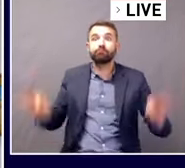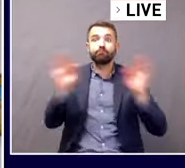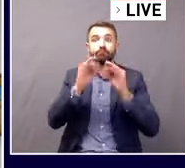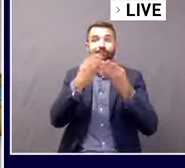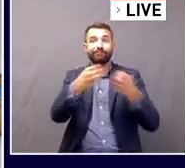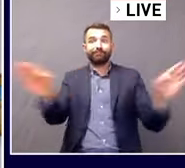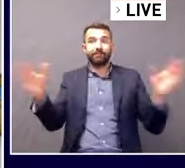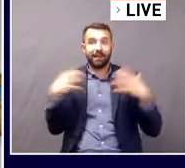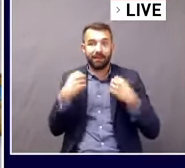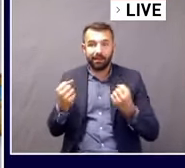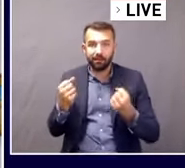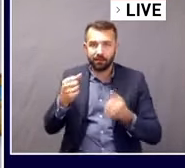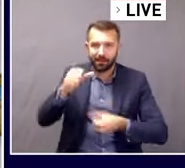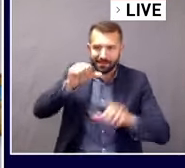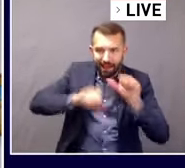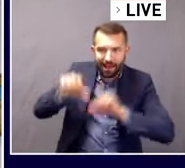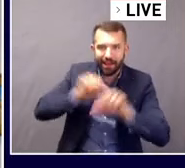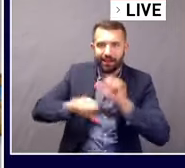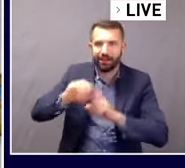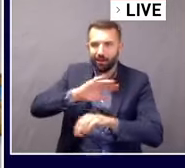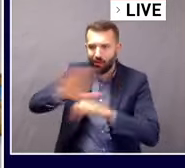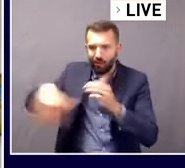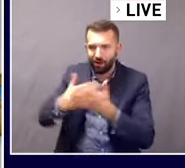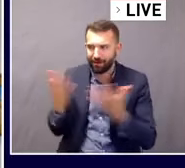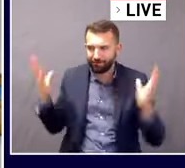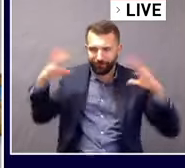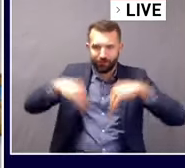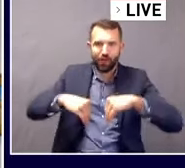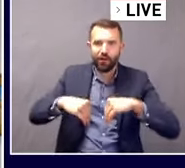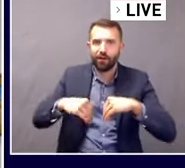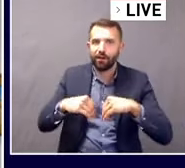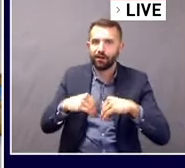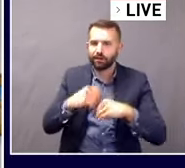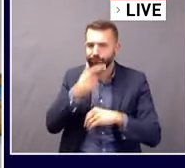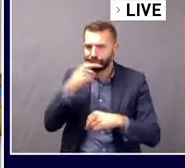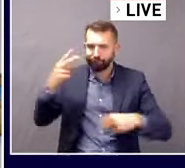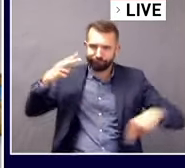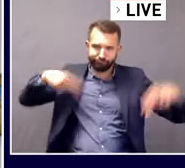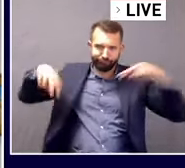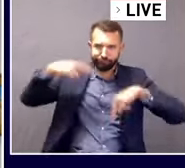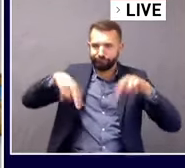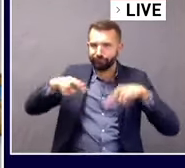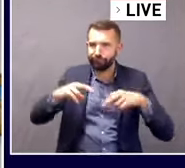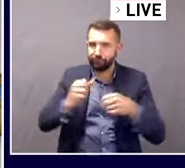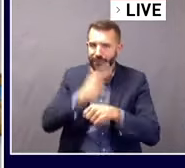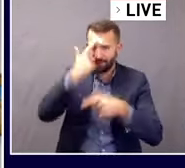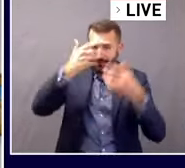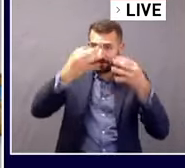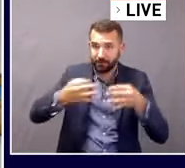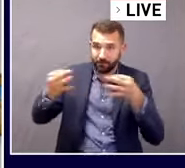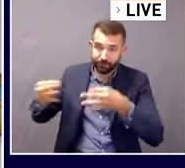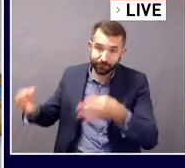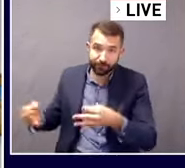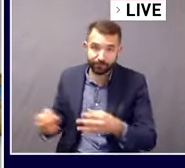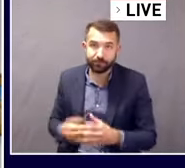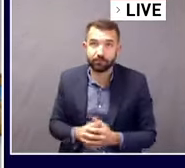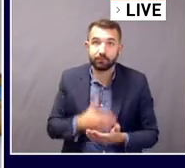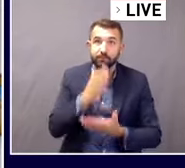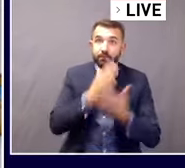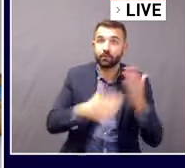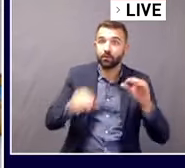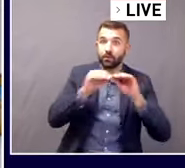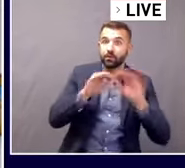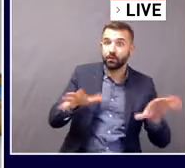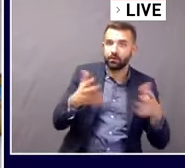science. That art being a recognition that some outbreaks may disproportionately impact students and others may not. So